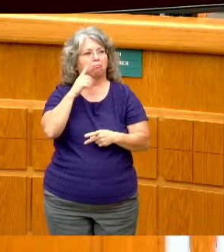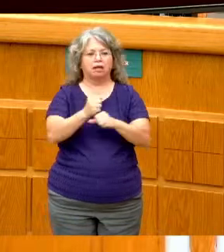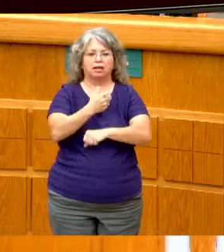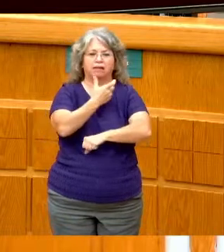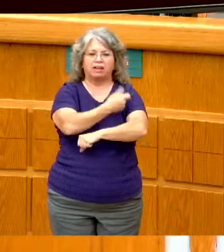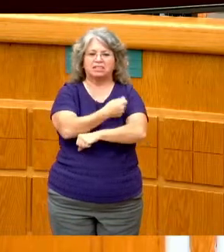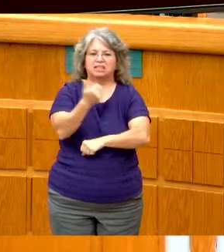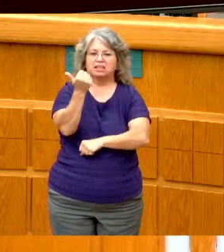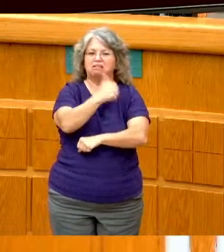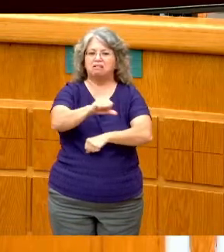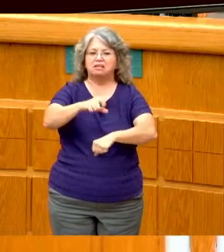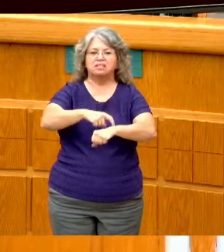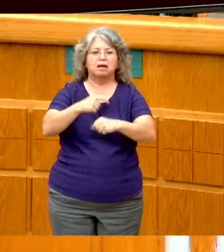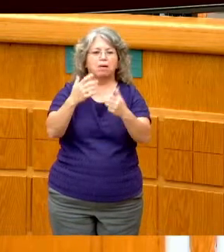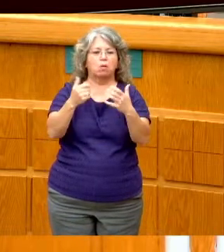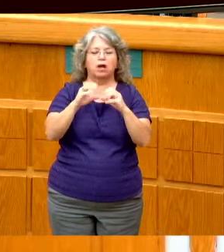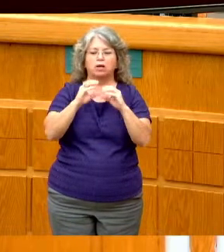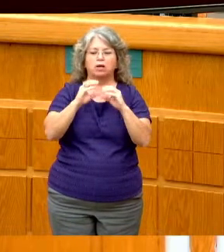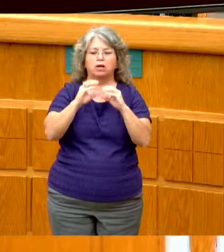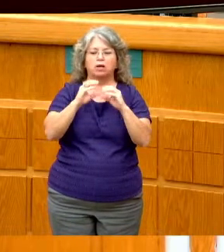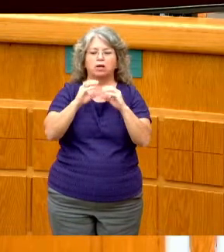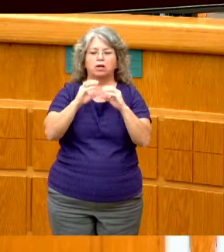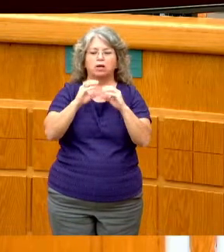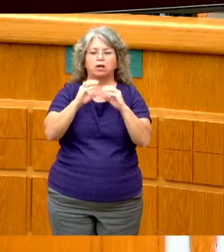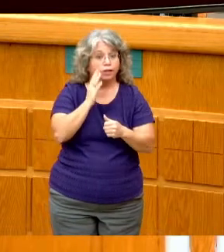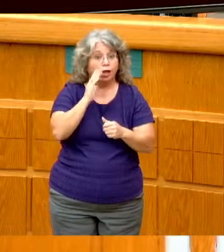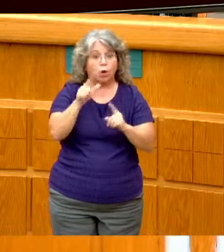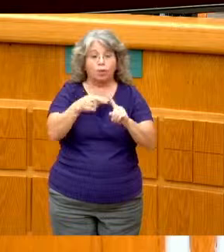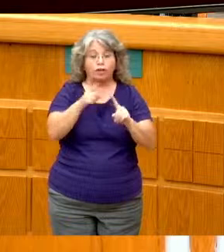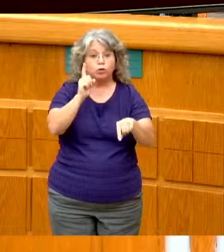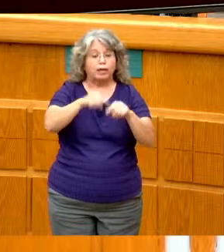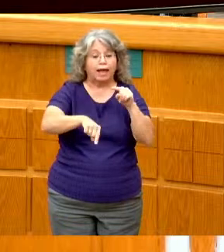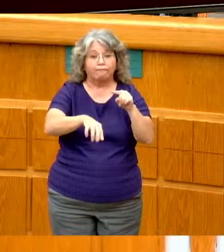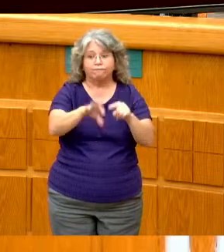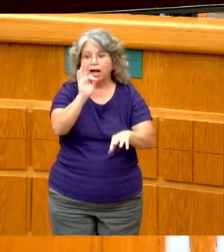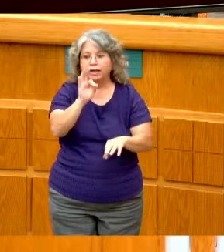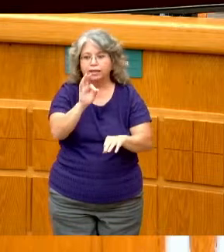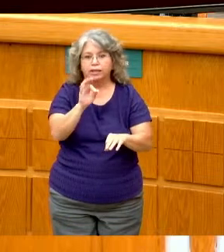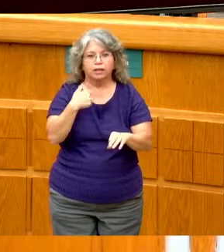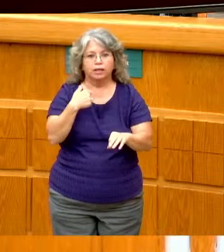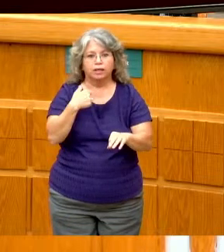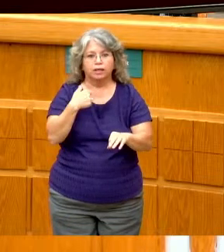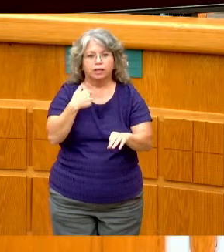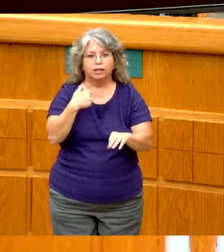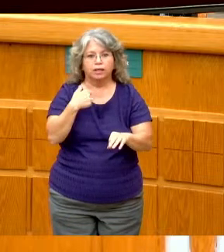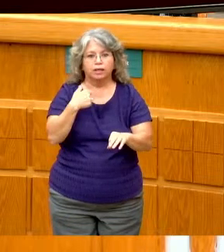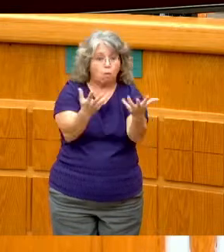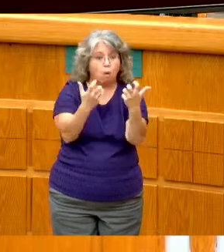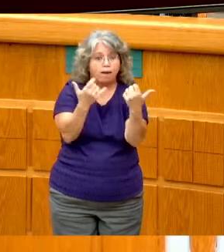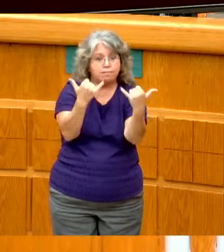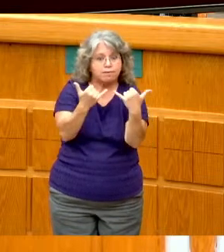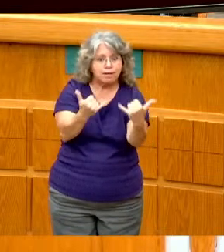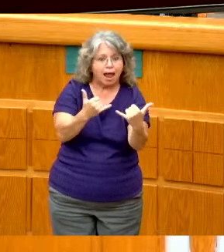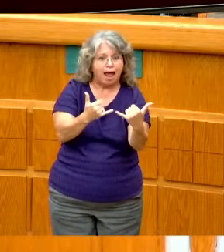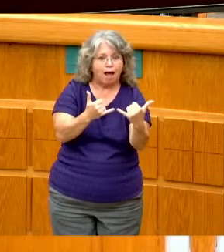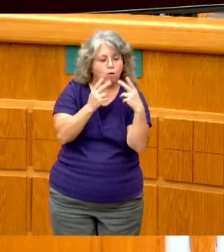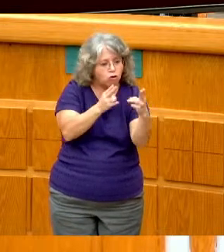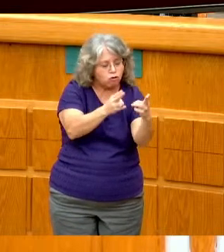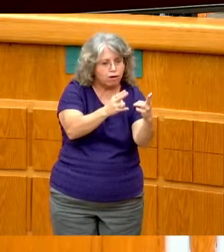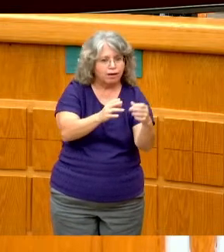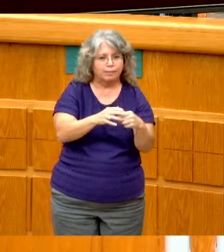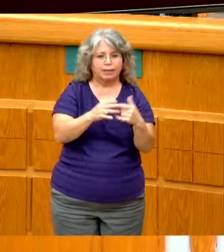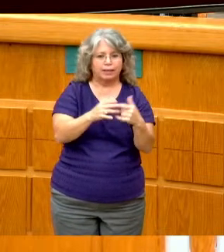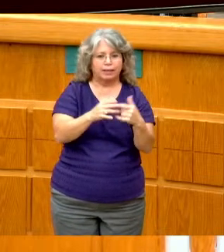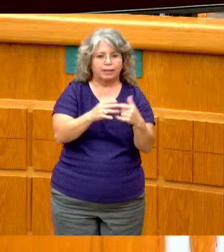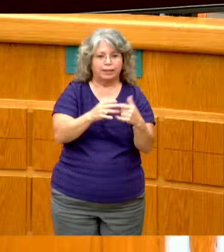as human beings? When we can't find something, we demand that it be given to us immediately, right now. And now that it's